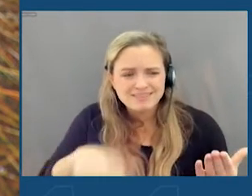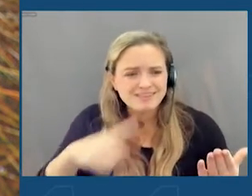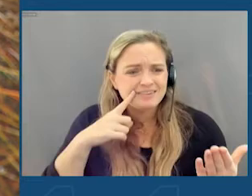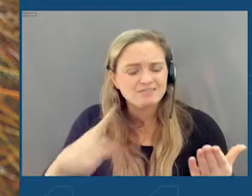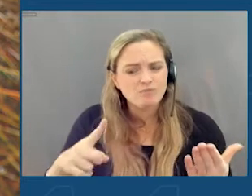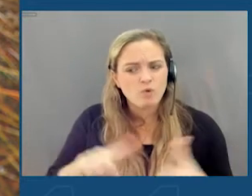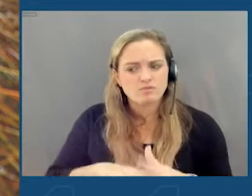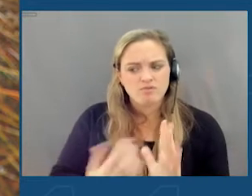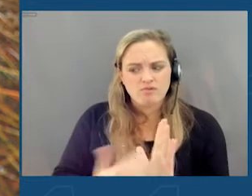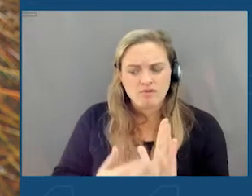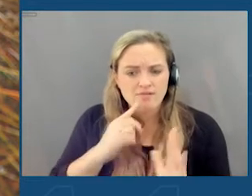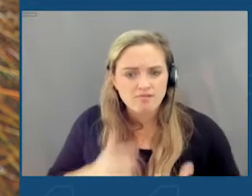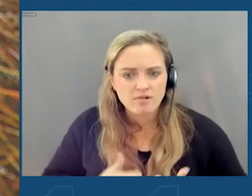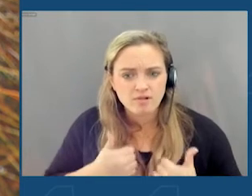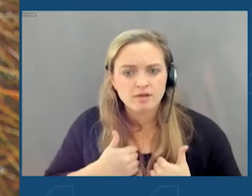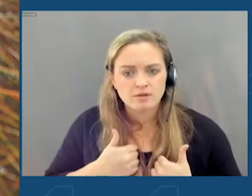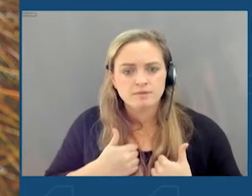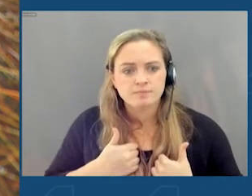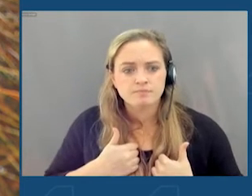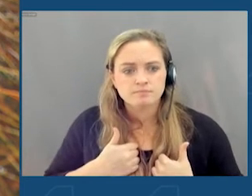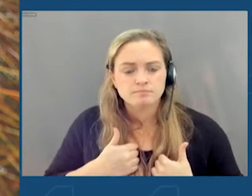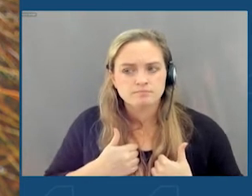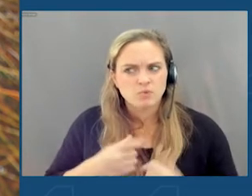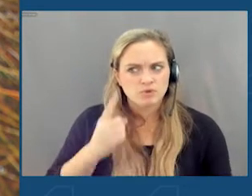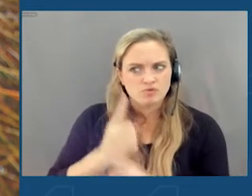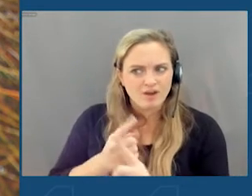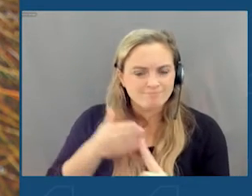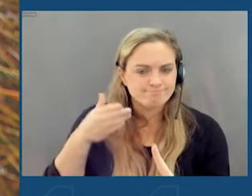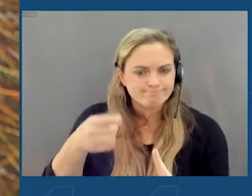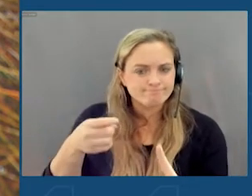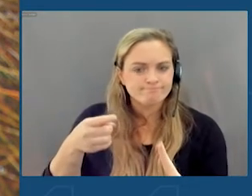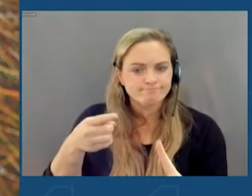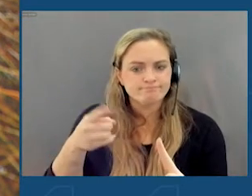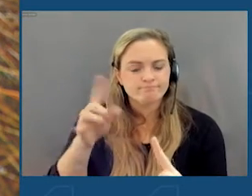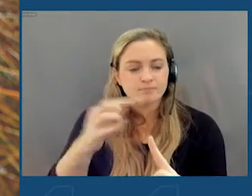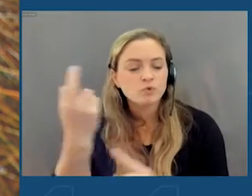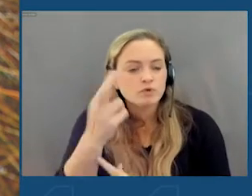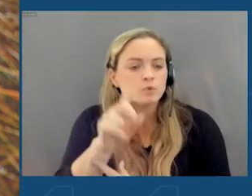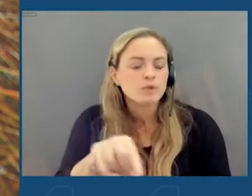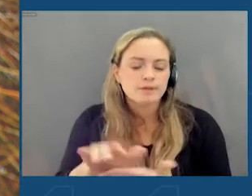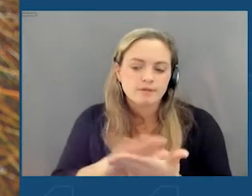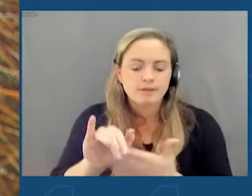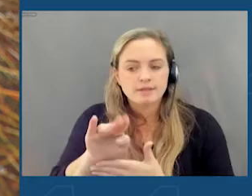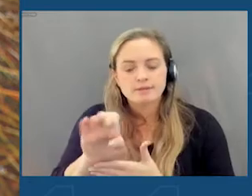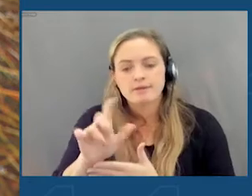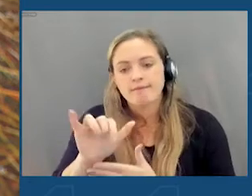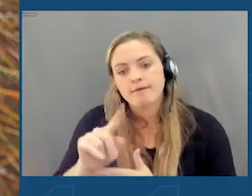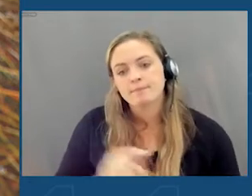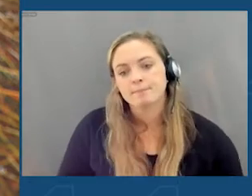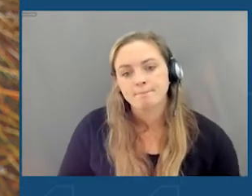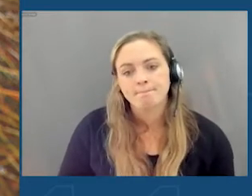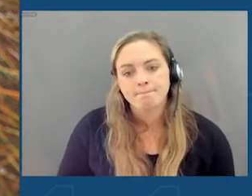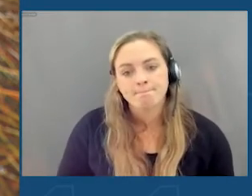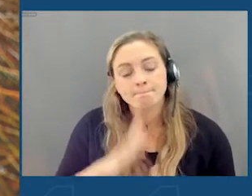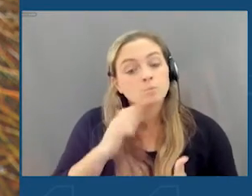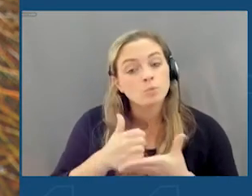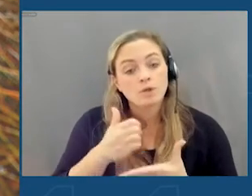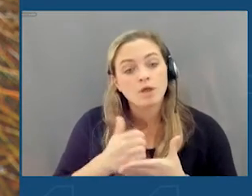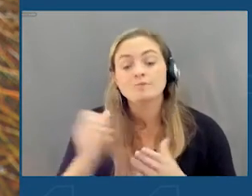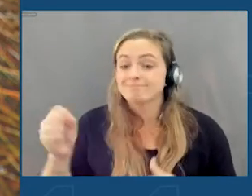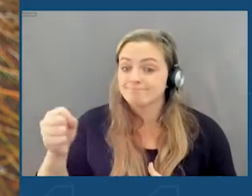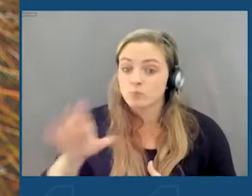restart their lives on the right path. And that's why we need the Clean Slate Act. It will help,